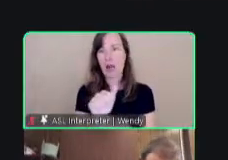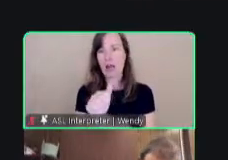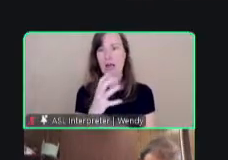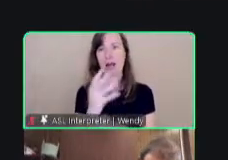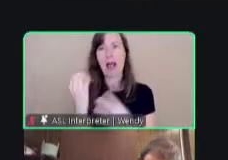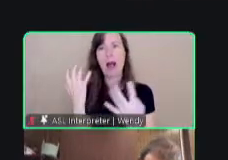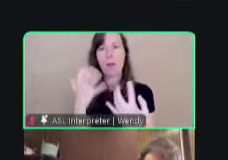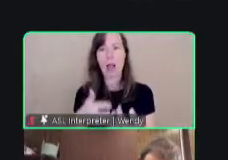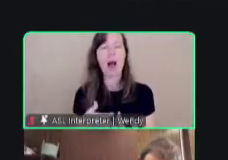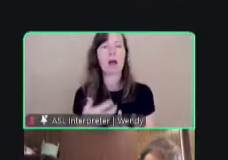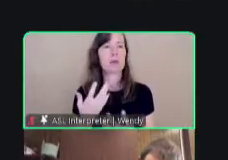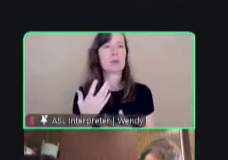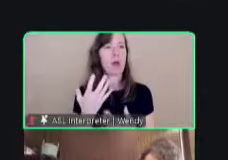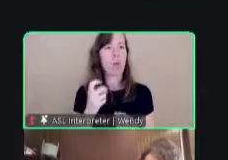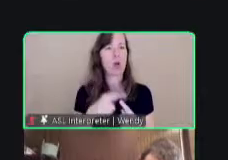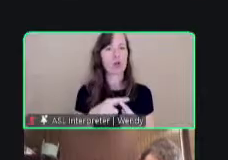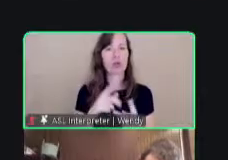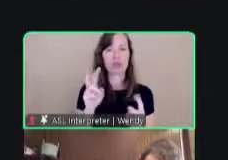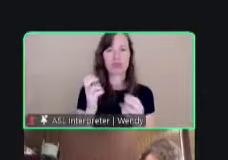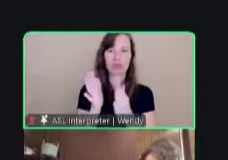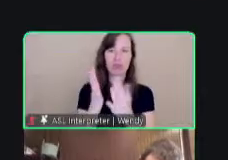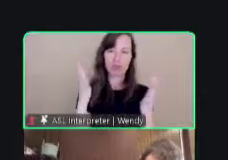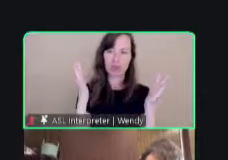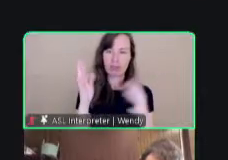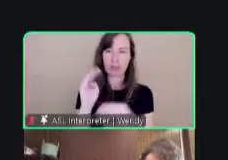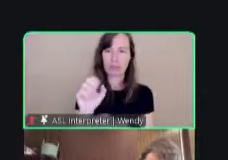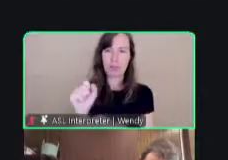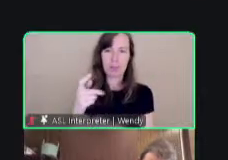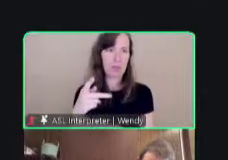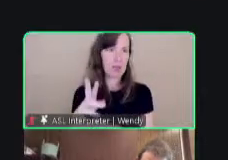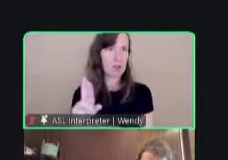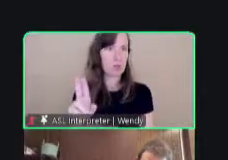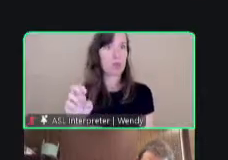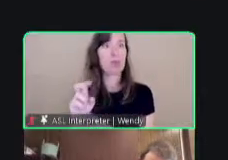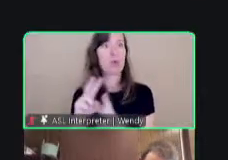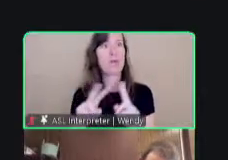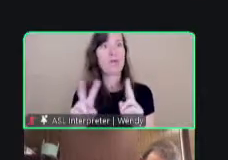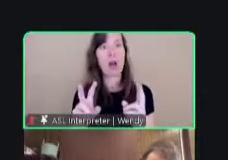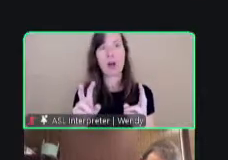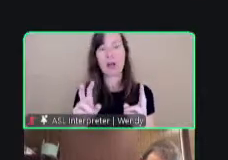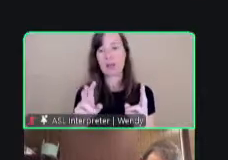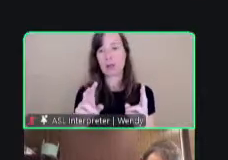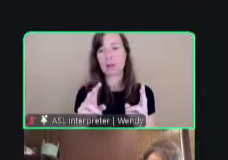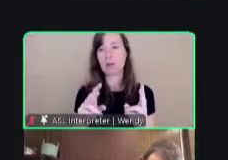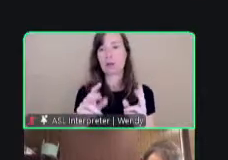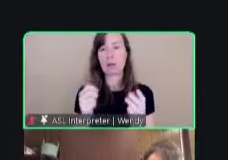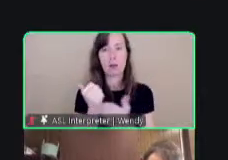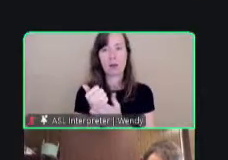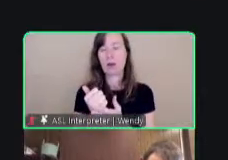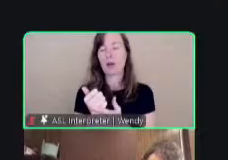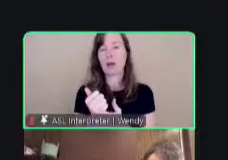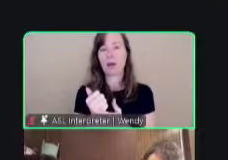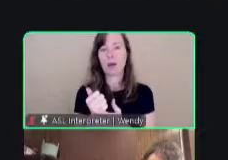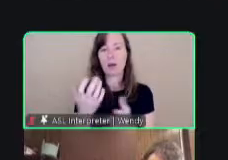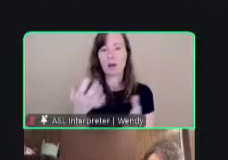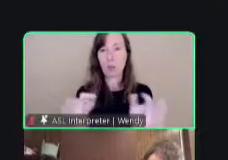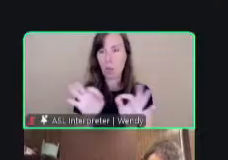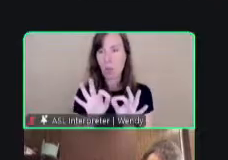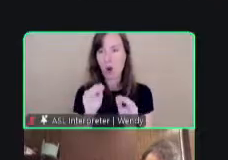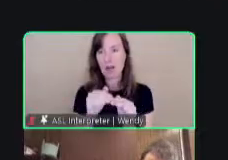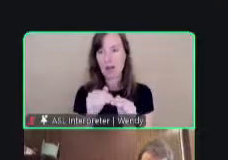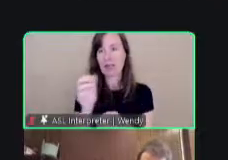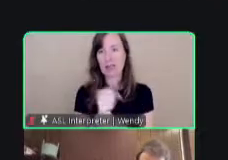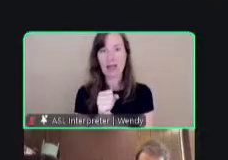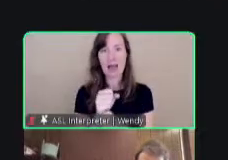give a shout out to Ms. Cruz. She's been very instrumental in not only obtaining, but getting these staff through these